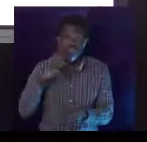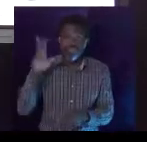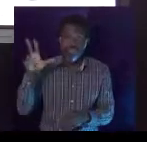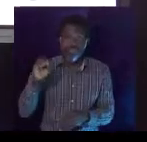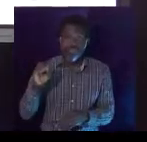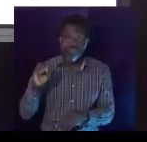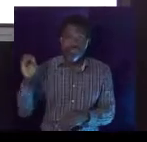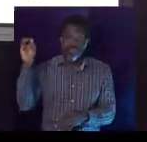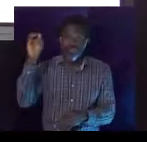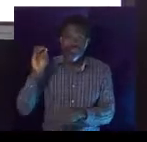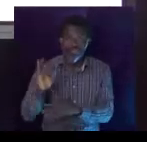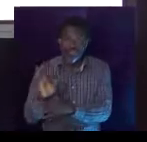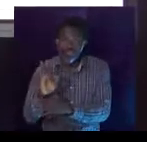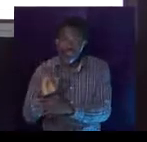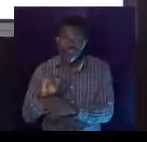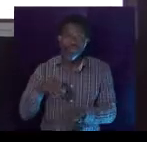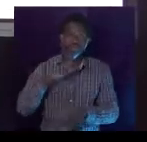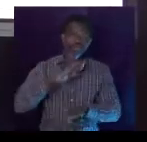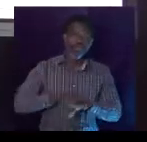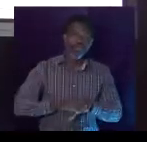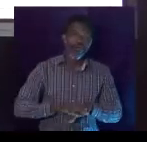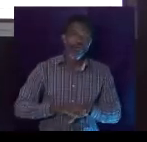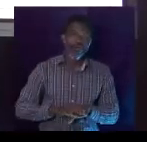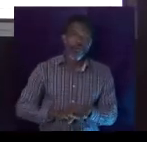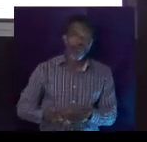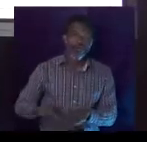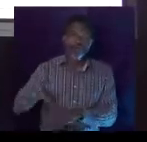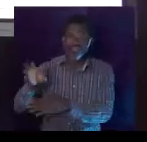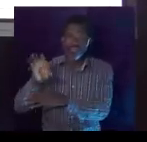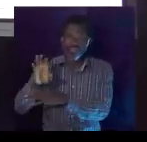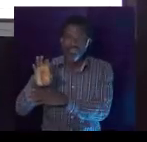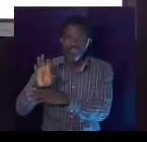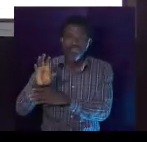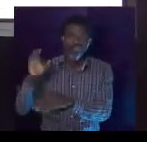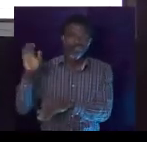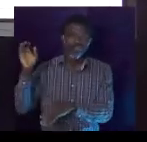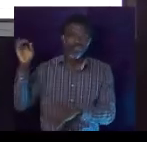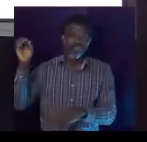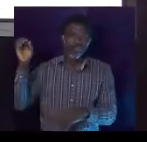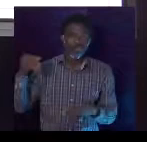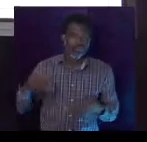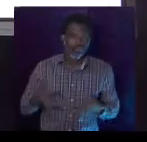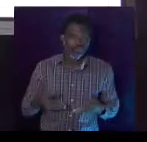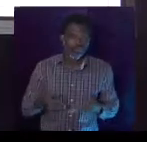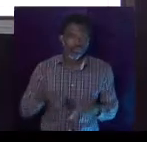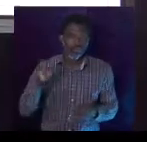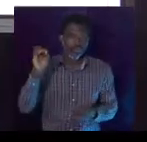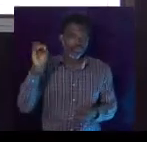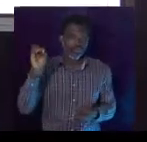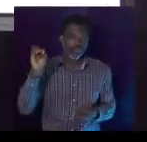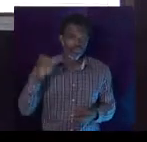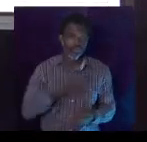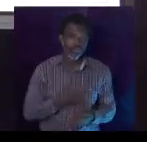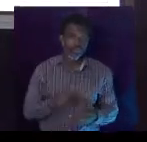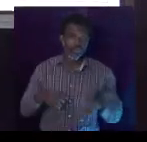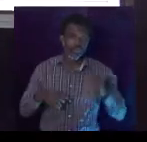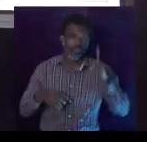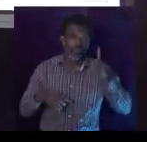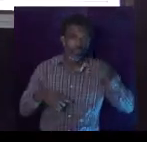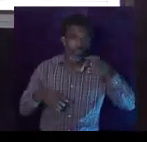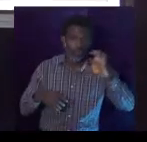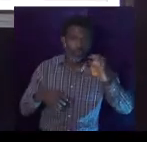slide. Now, on the Celsius scale, that is on this left side, 0 and